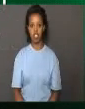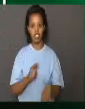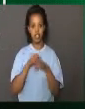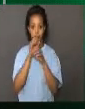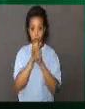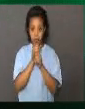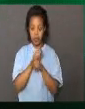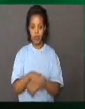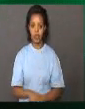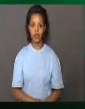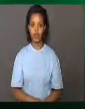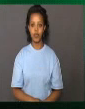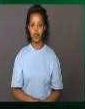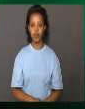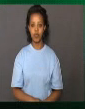Time's up!